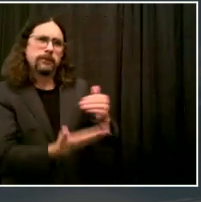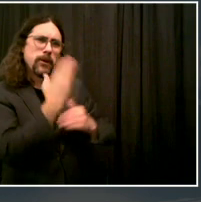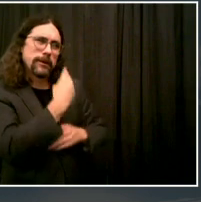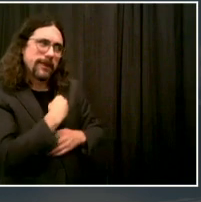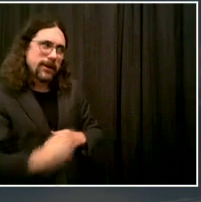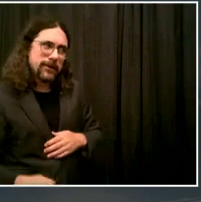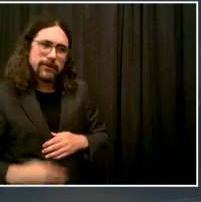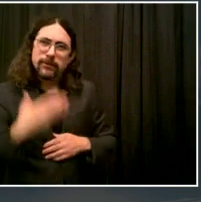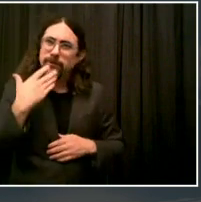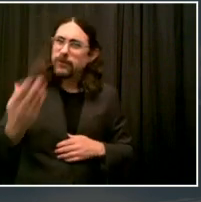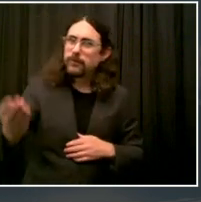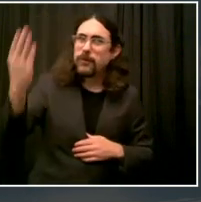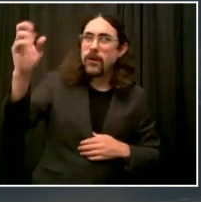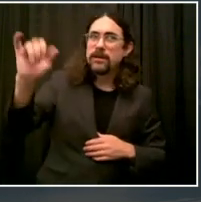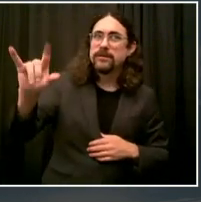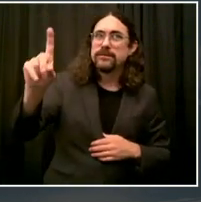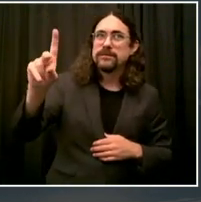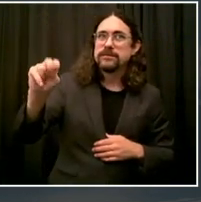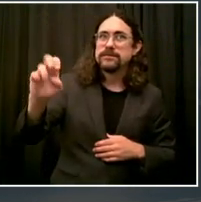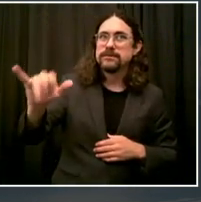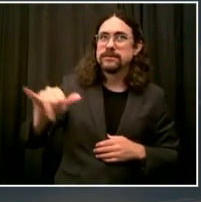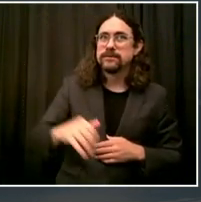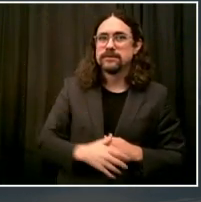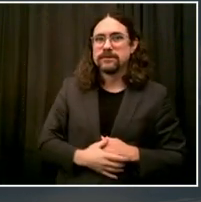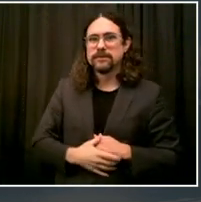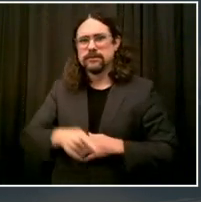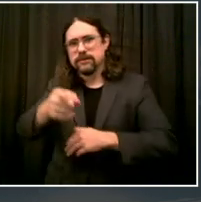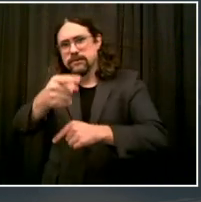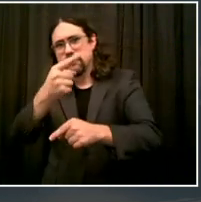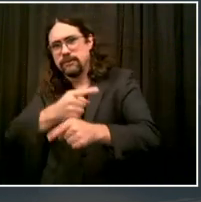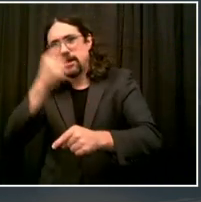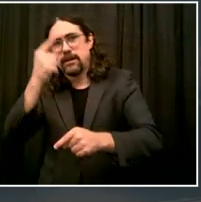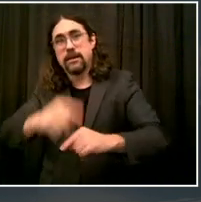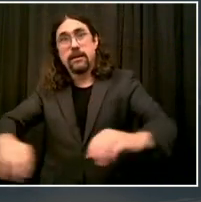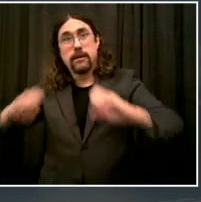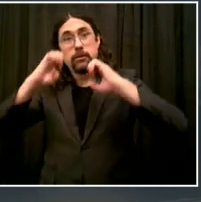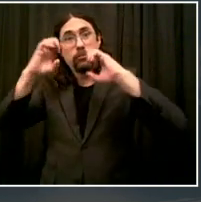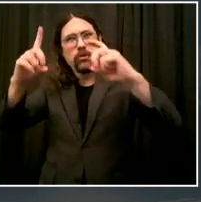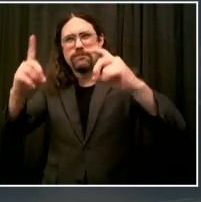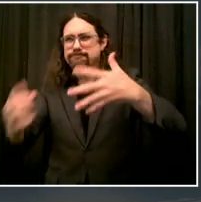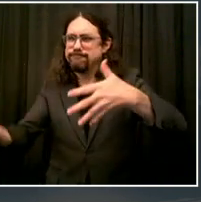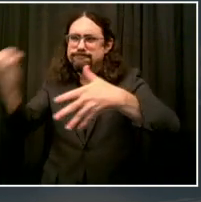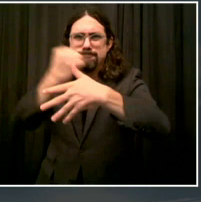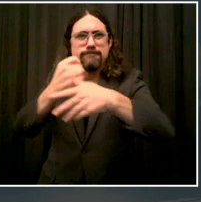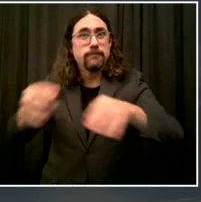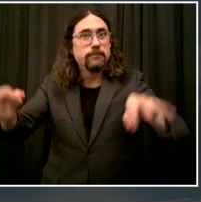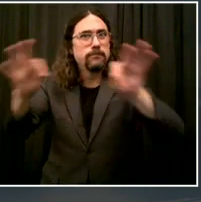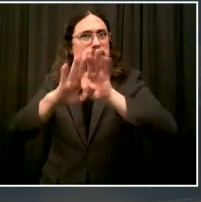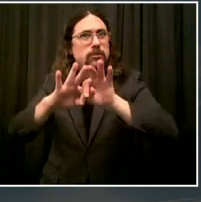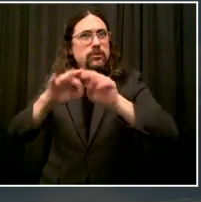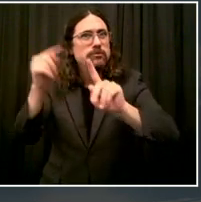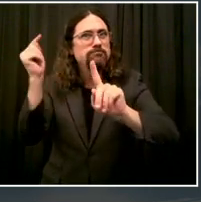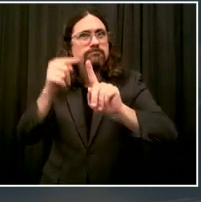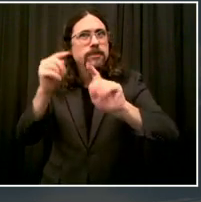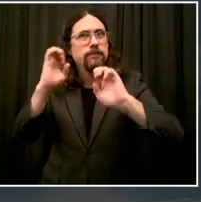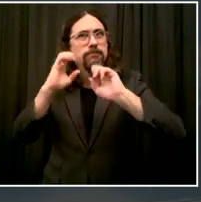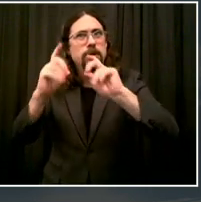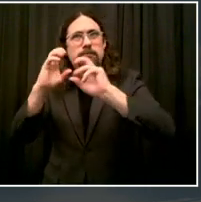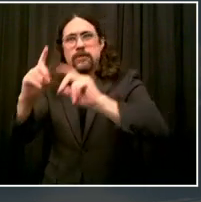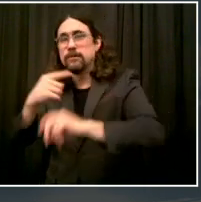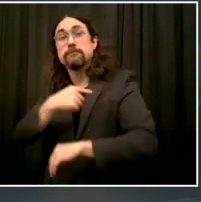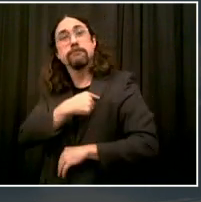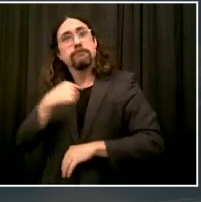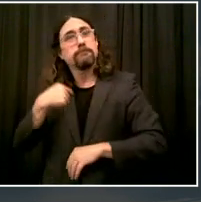sure a message is out there to everyone, parents in particular, that they have to be good neighbors. Setting off fireworks at night is not necessarily